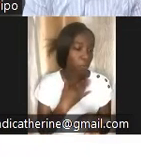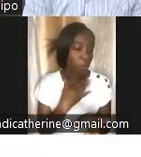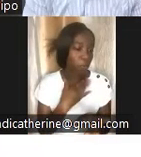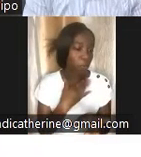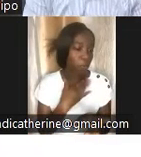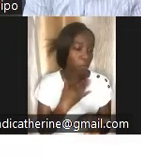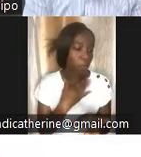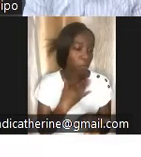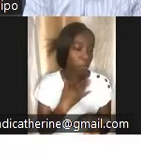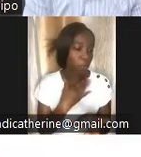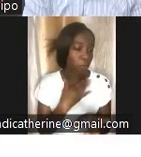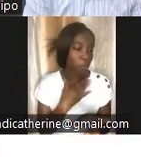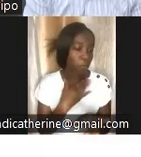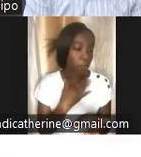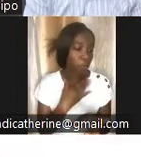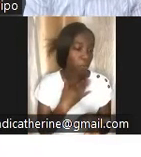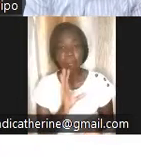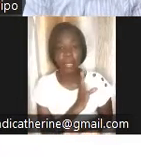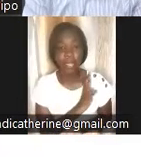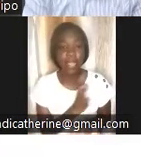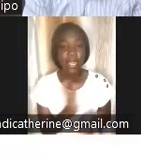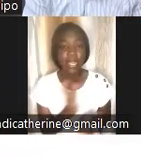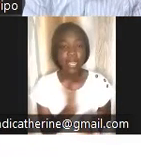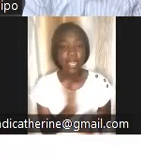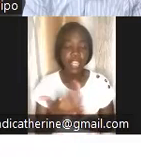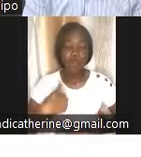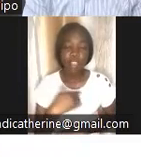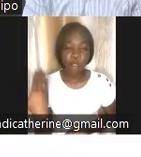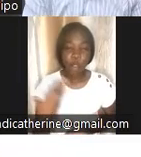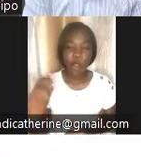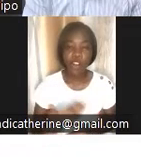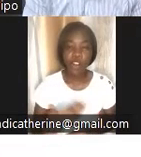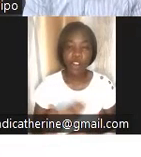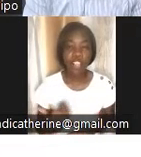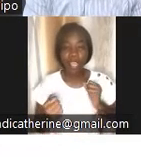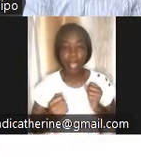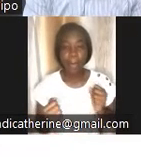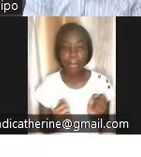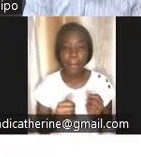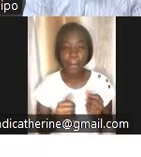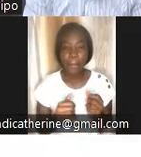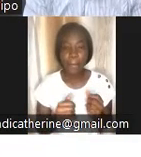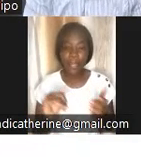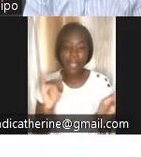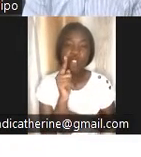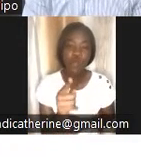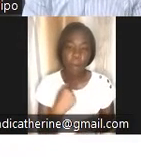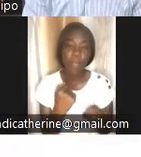and we are always happy that you are making us